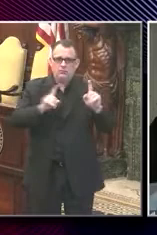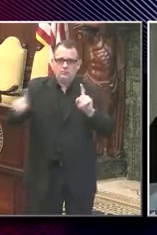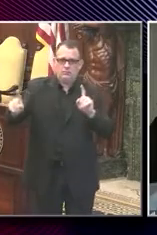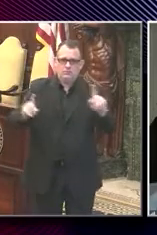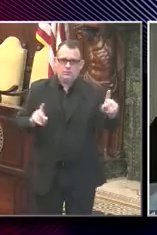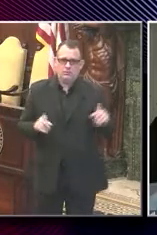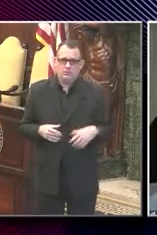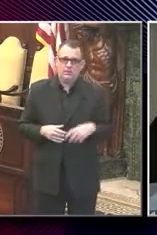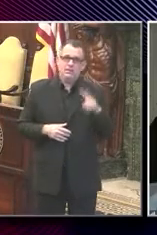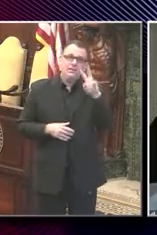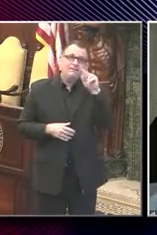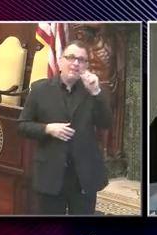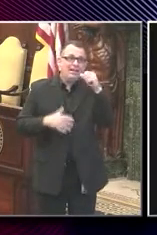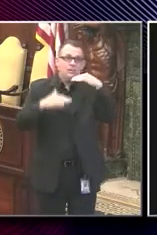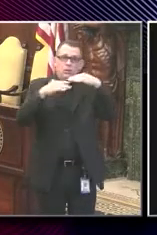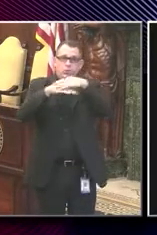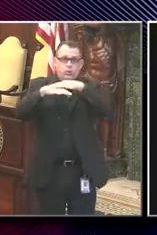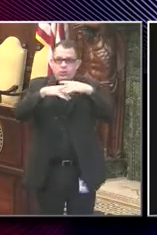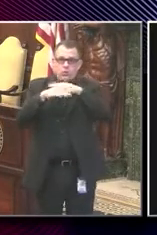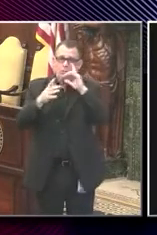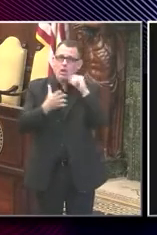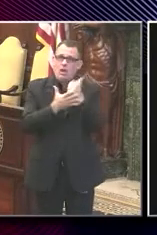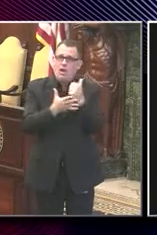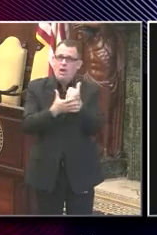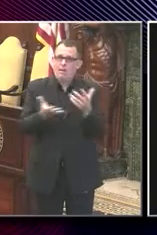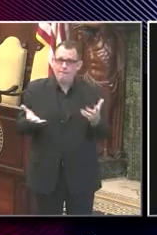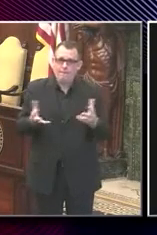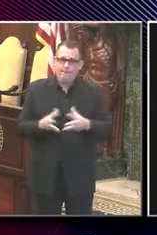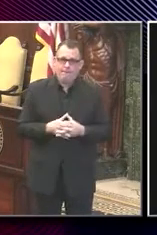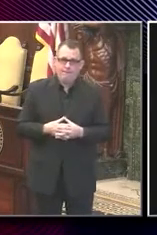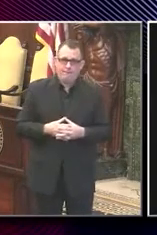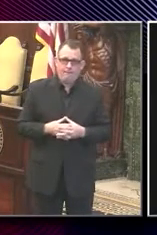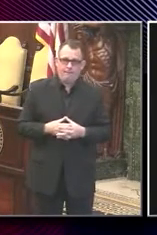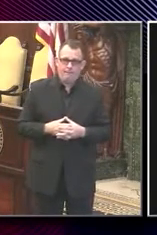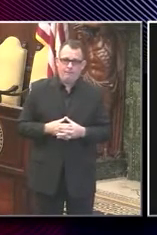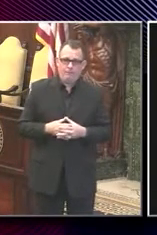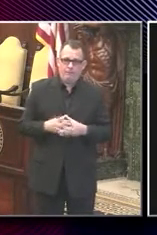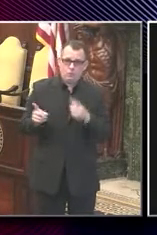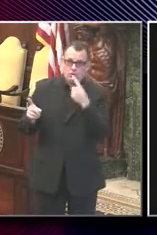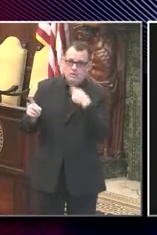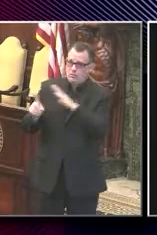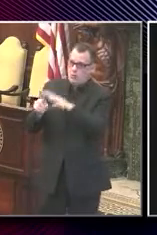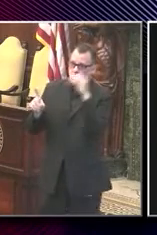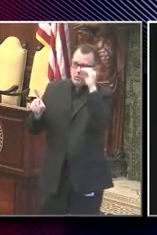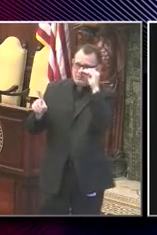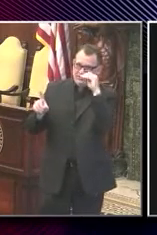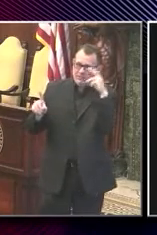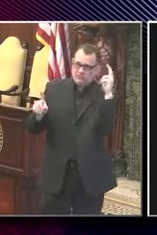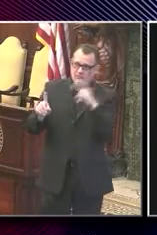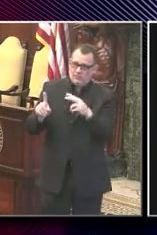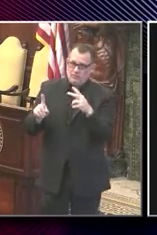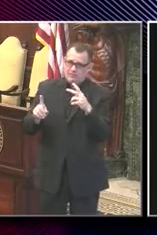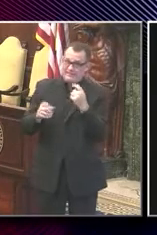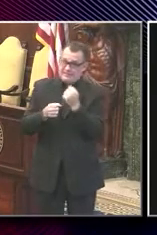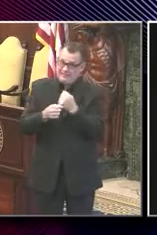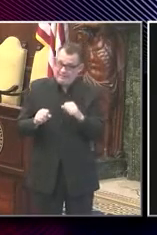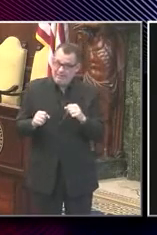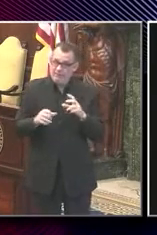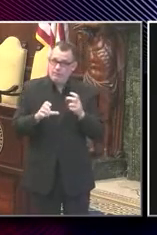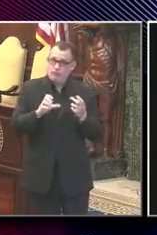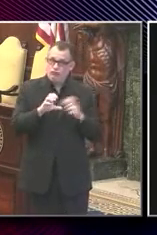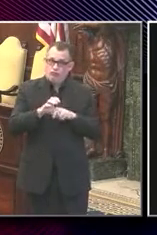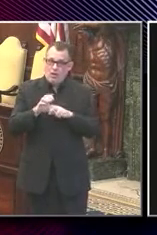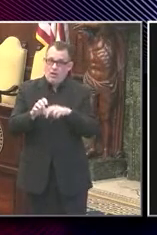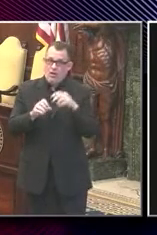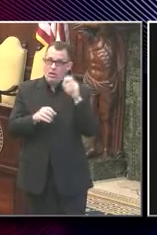valuable adjunct to that. Okay. Can you tell me, just in your opinion, the relative safety of riding public transit